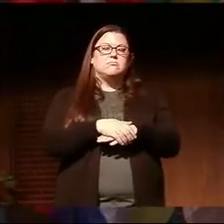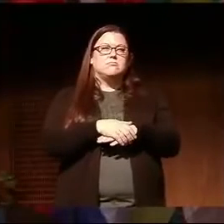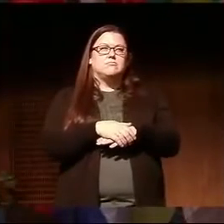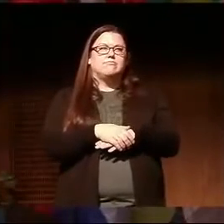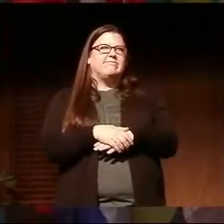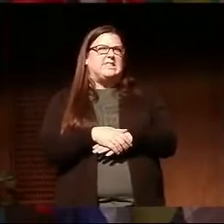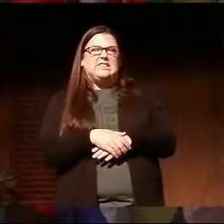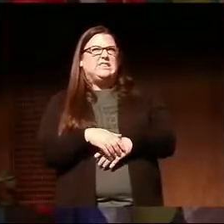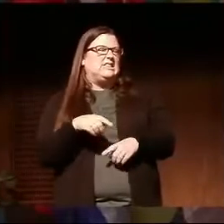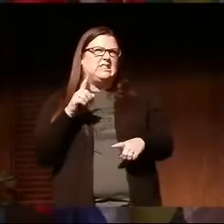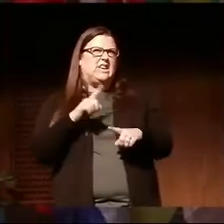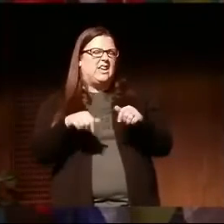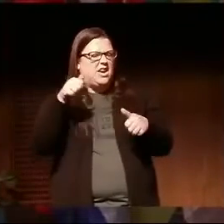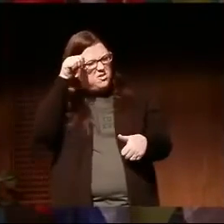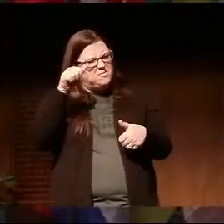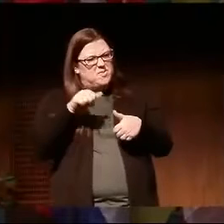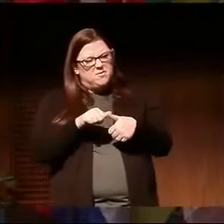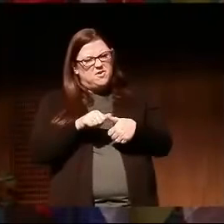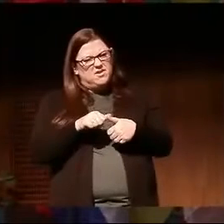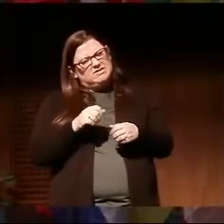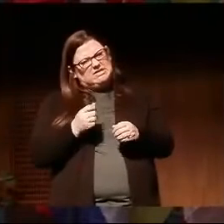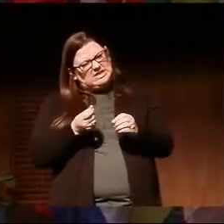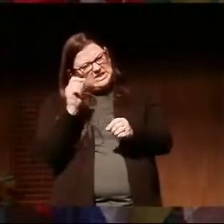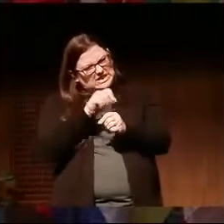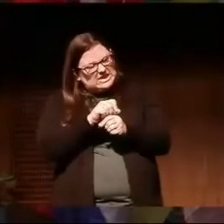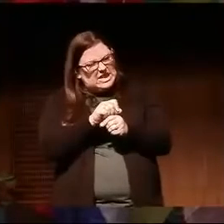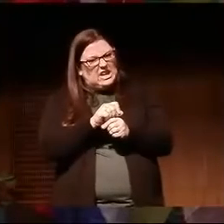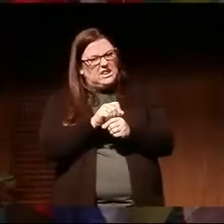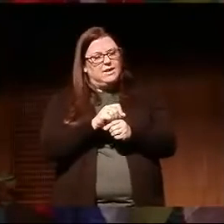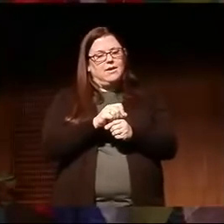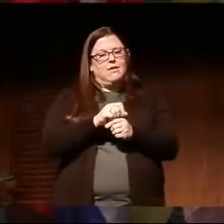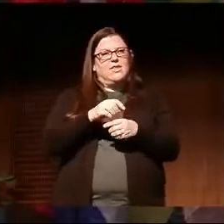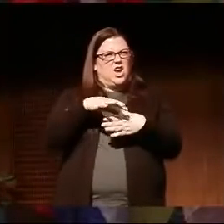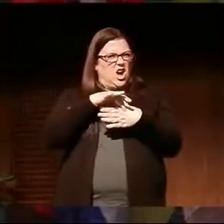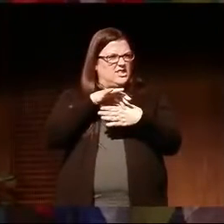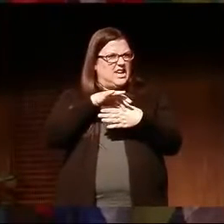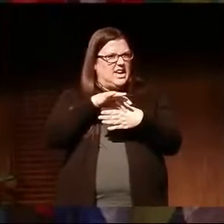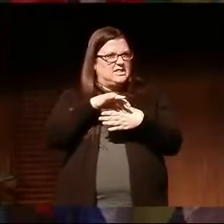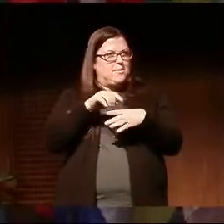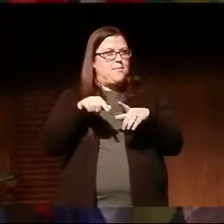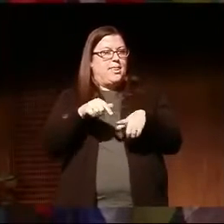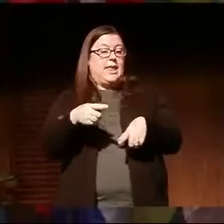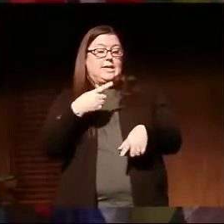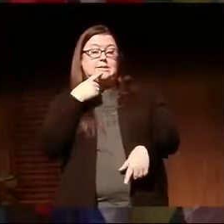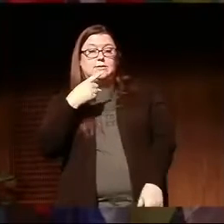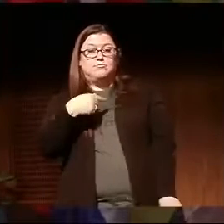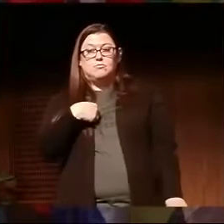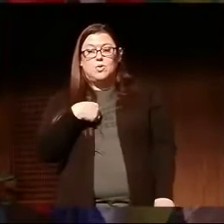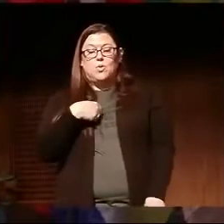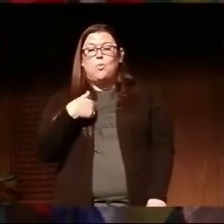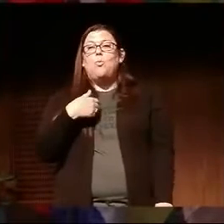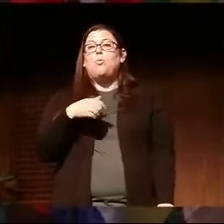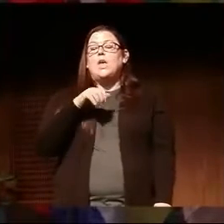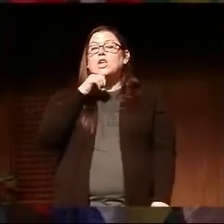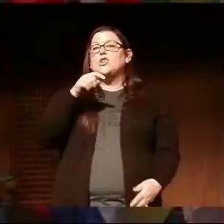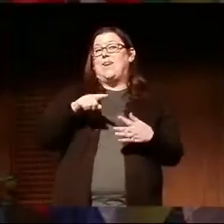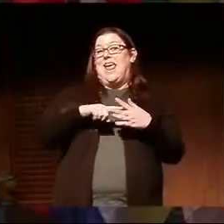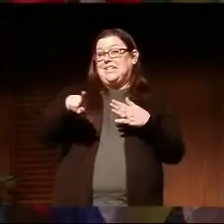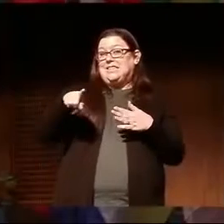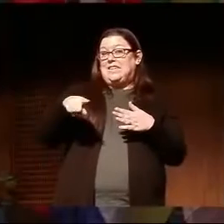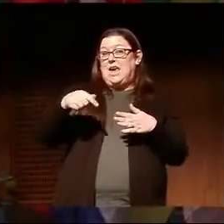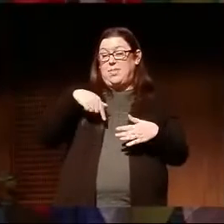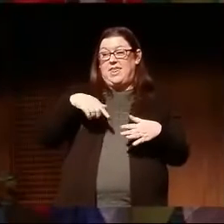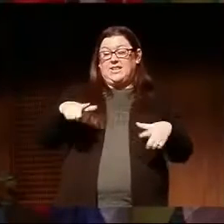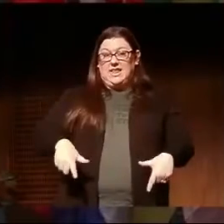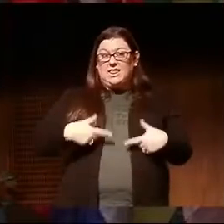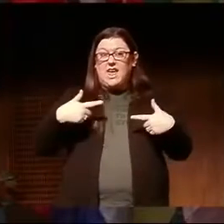I don't remember exactly the context of the conversation, but they said to me, "We don't get out of this life without something happening to